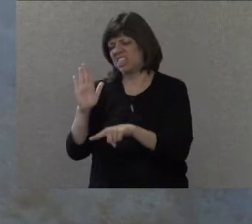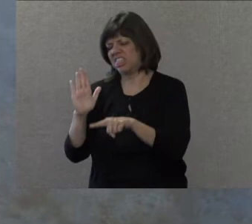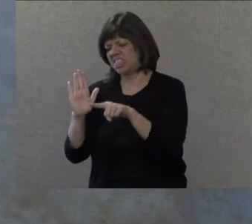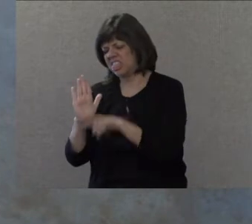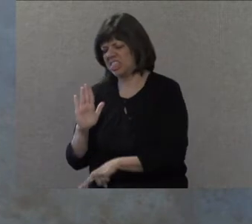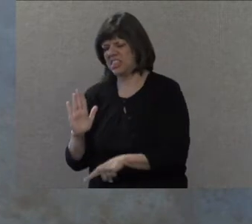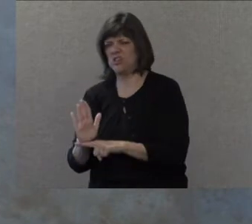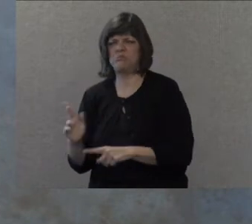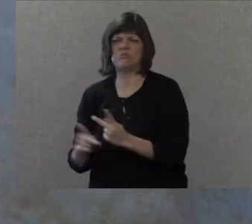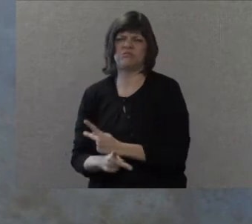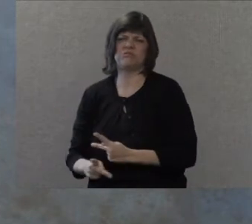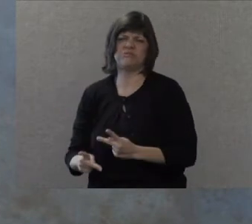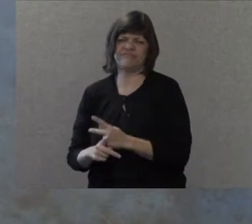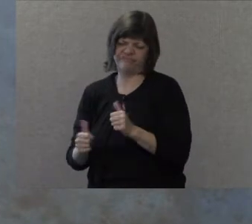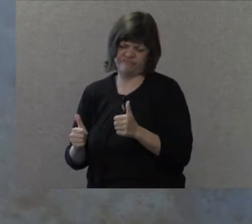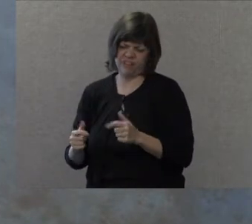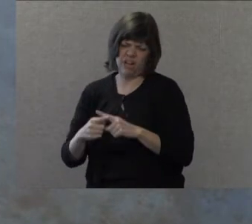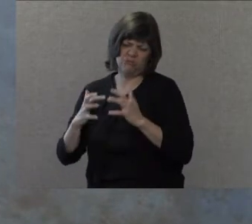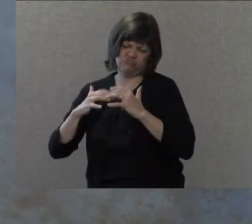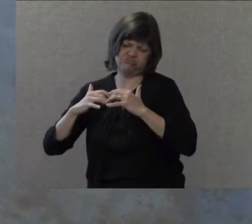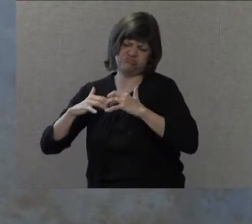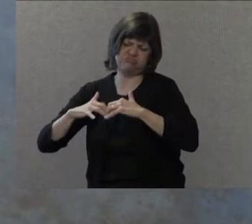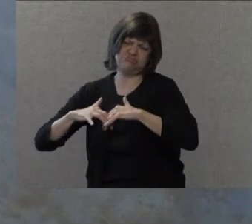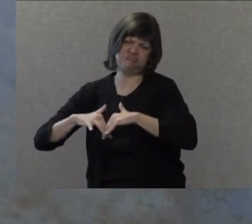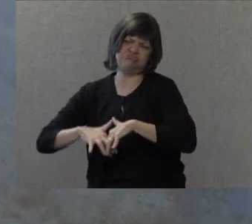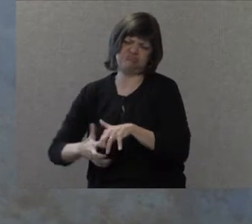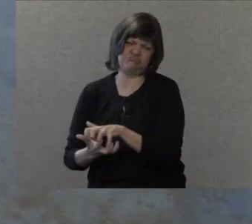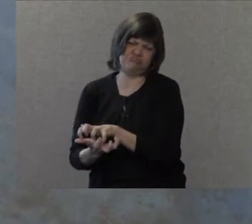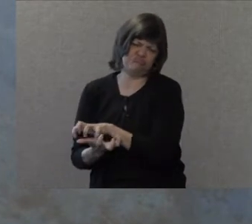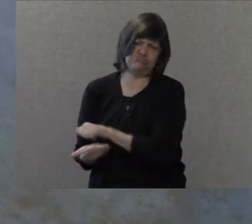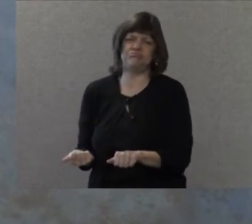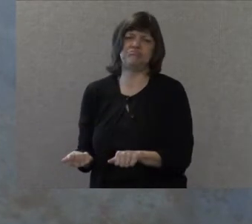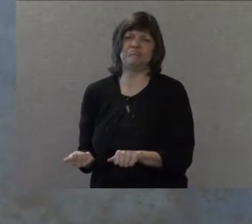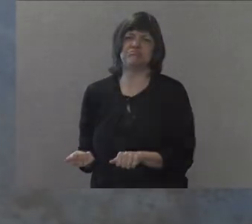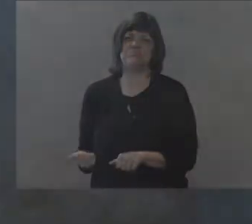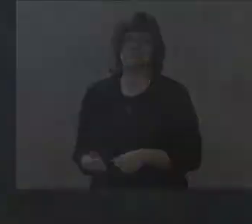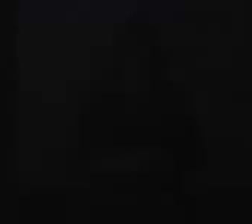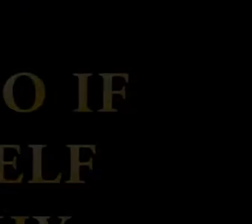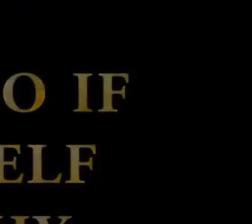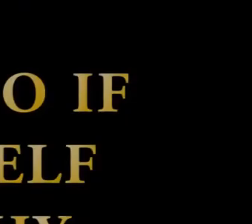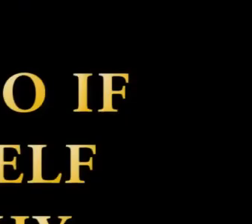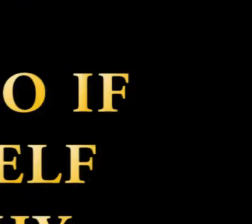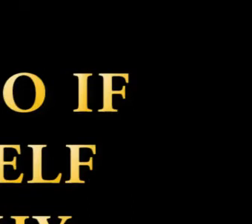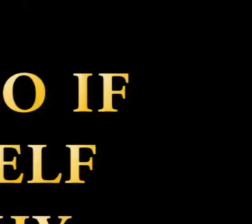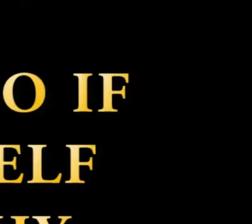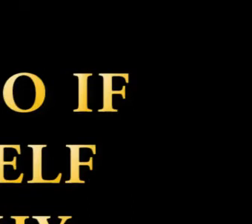more negative than positive, and it just tears you apart.